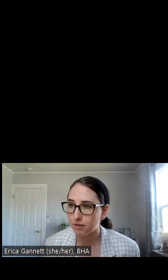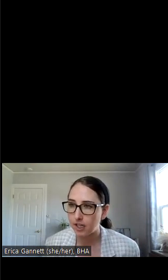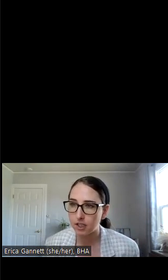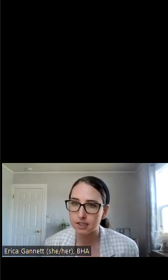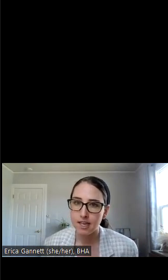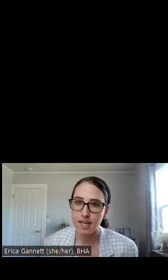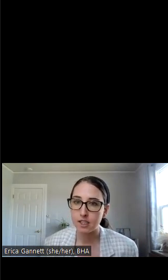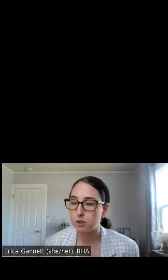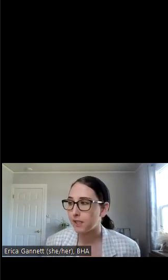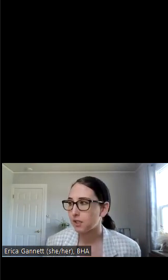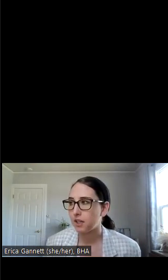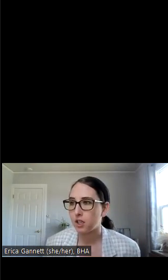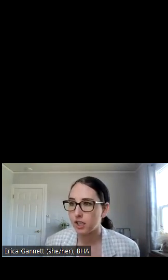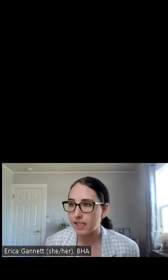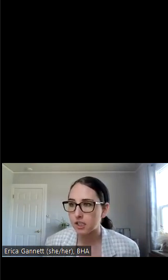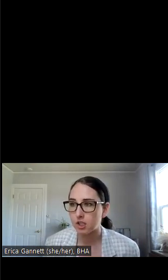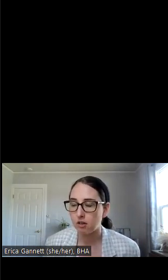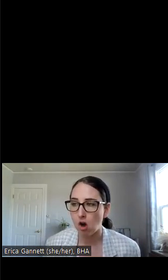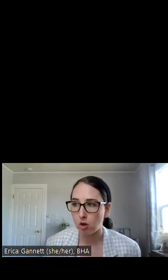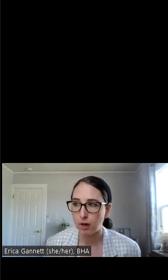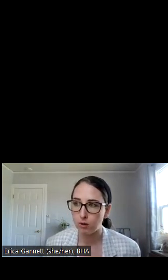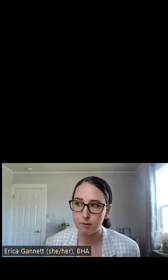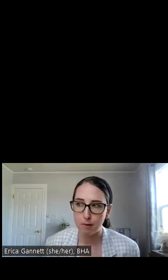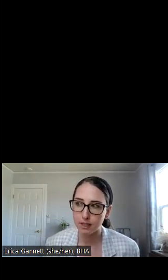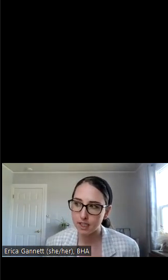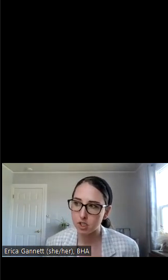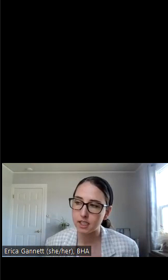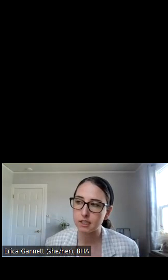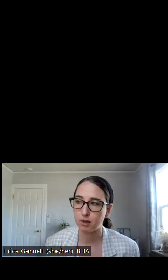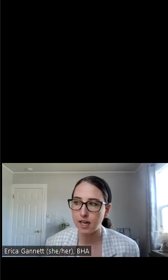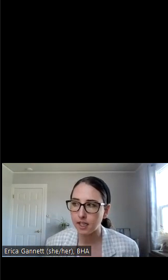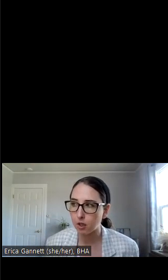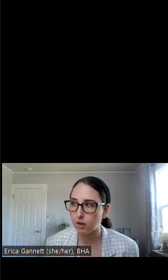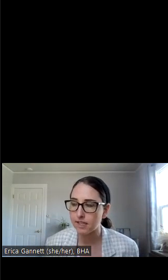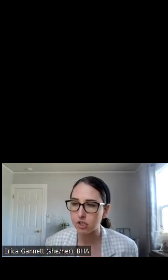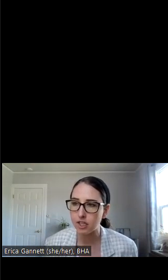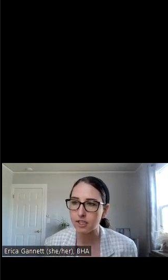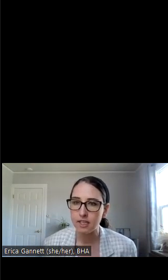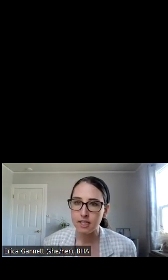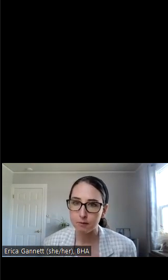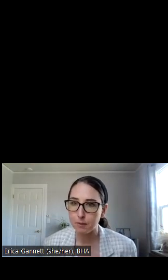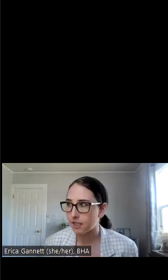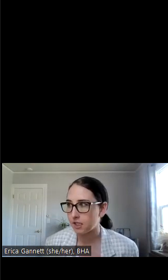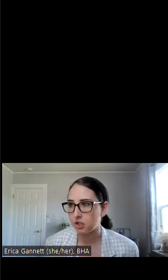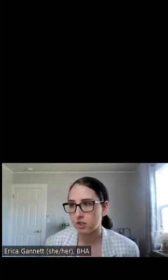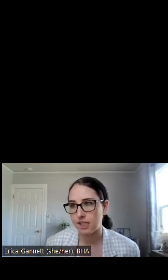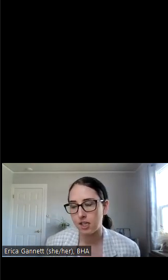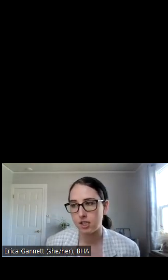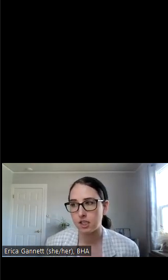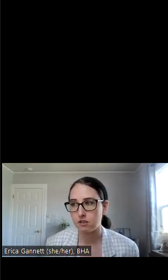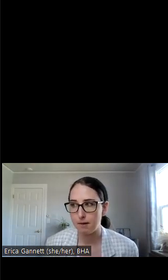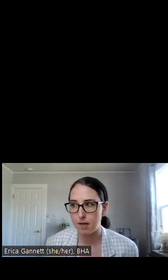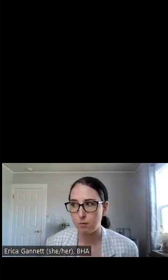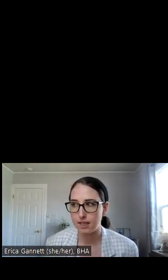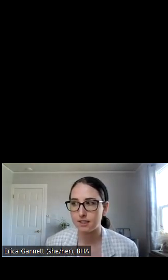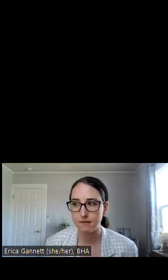essential providers. And in doing so, they're agreeing to serve all priority populations, provide care coordination, and meet additional standards